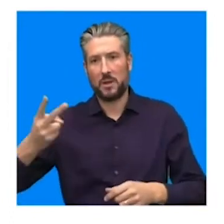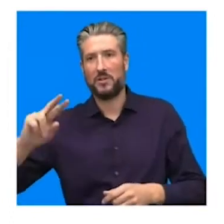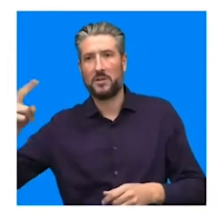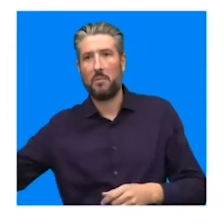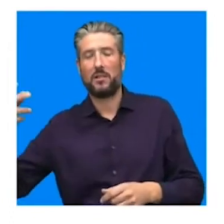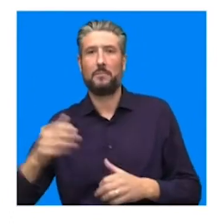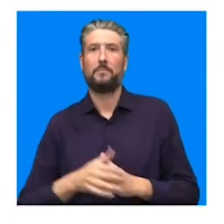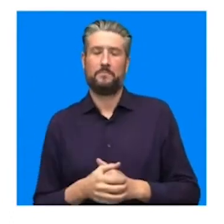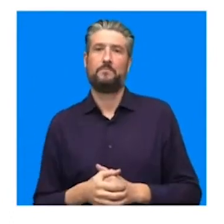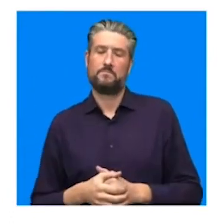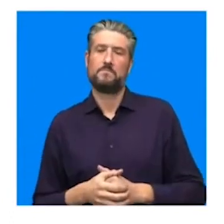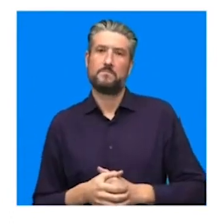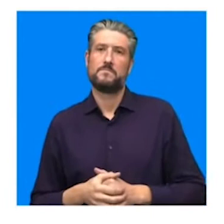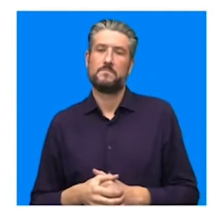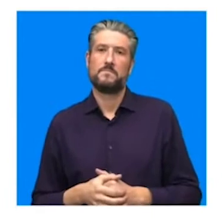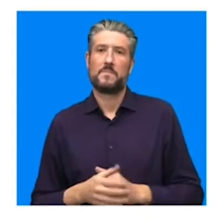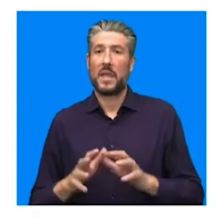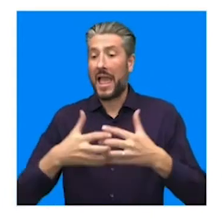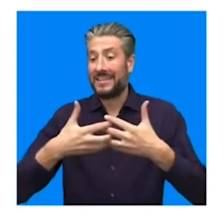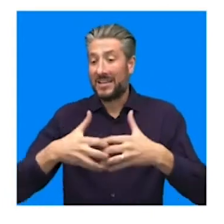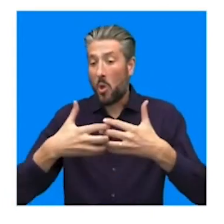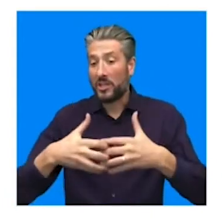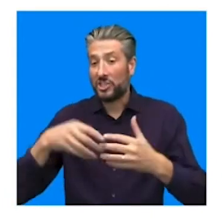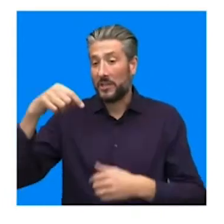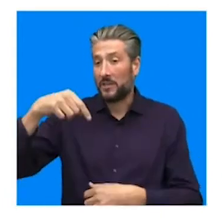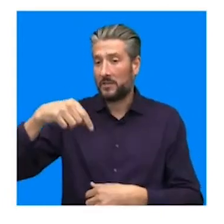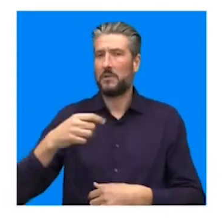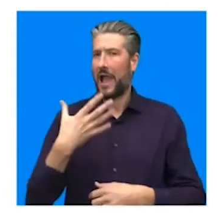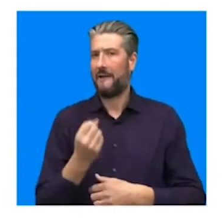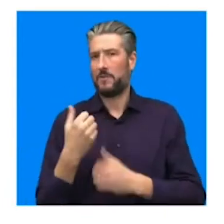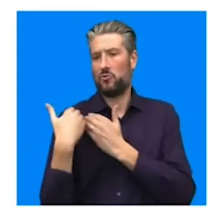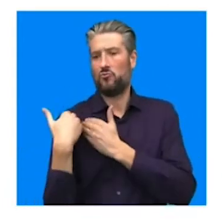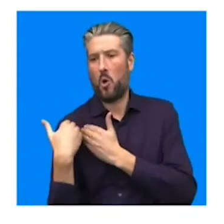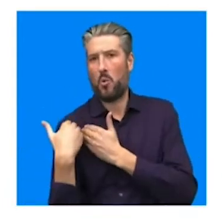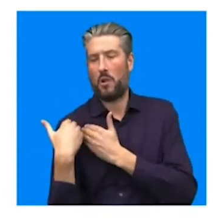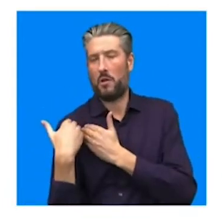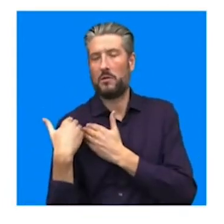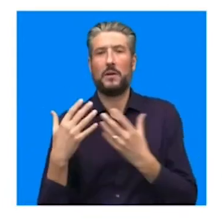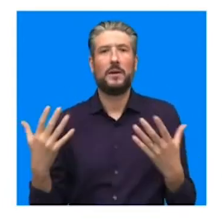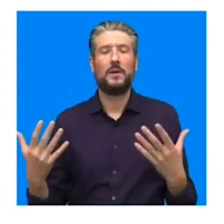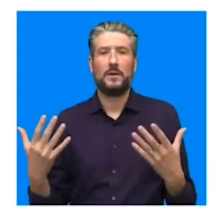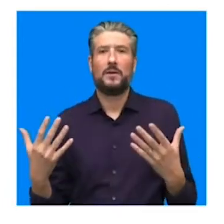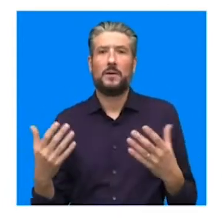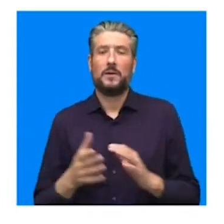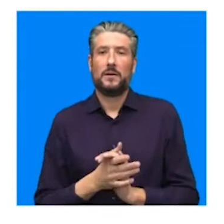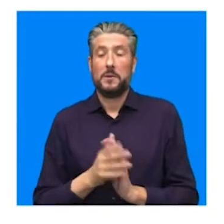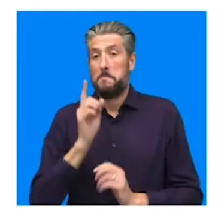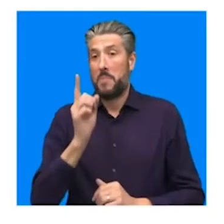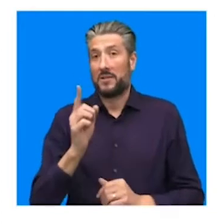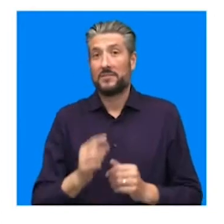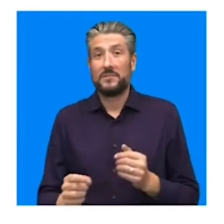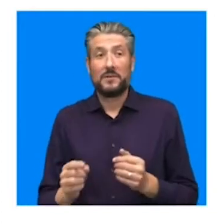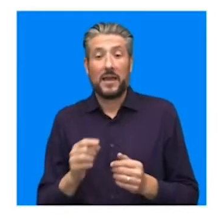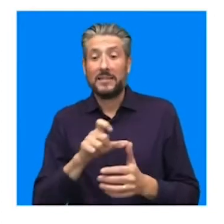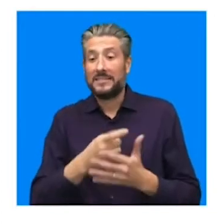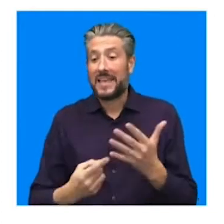Technology is going to play a role in that. The question is, will persons with disabilities